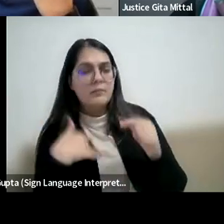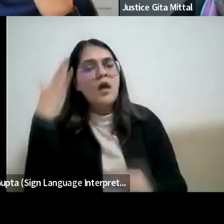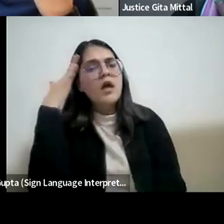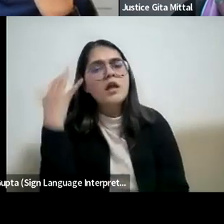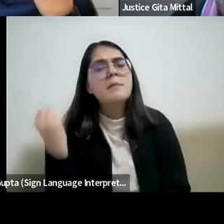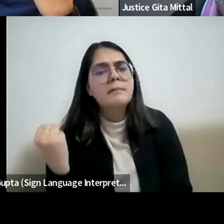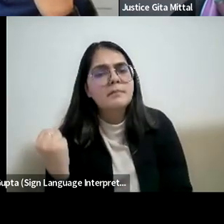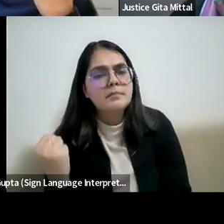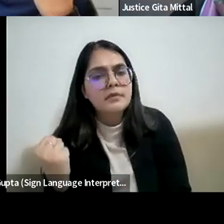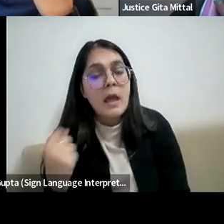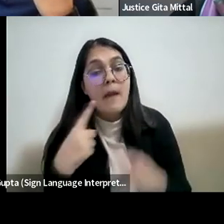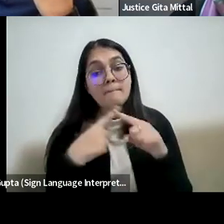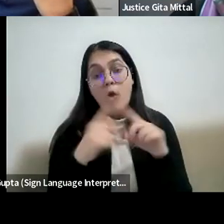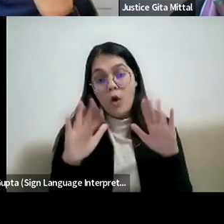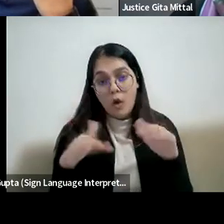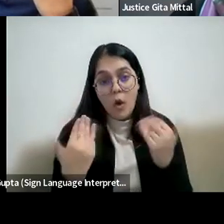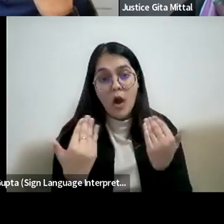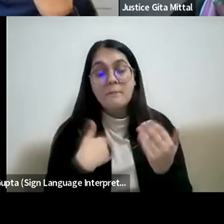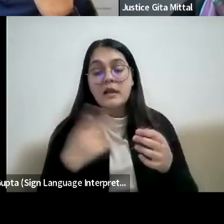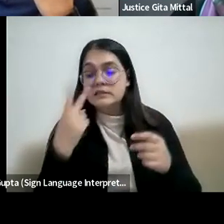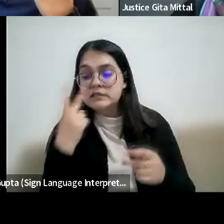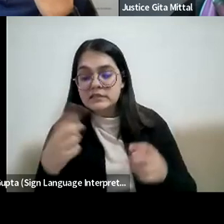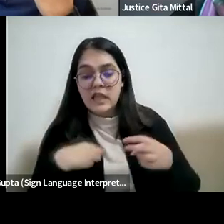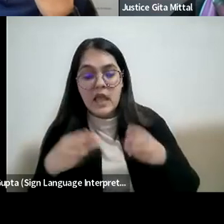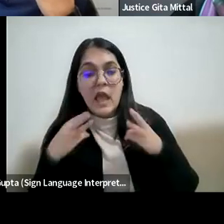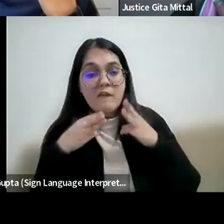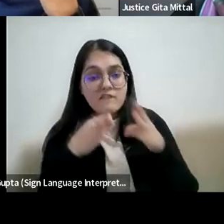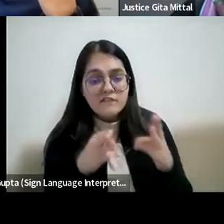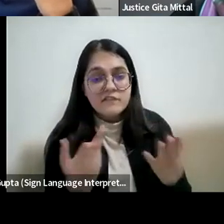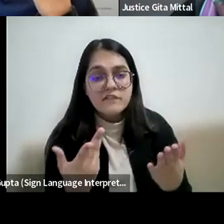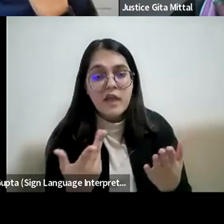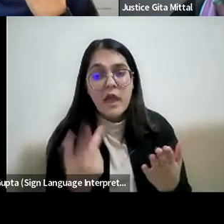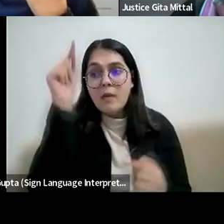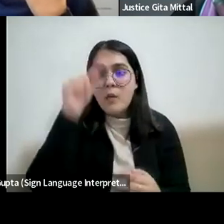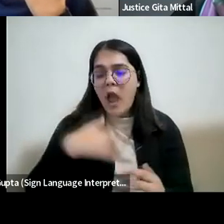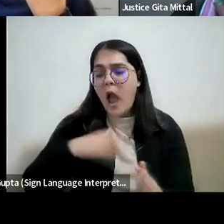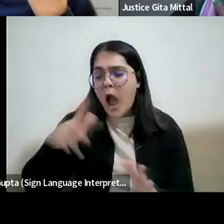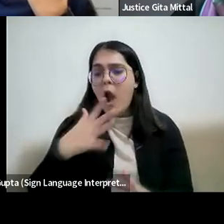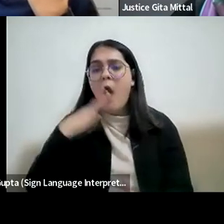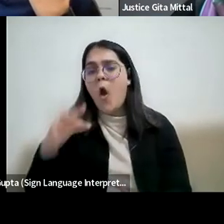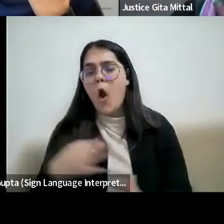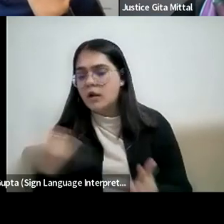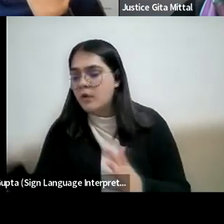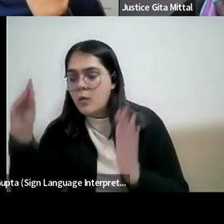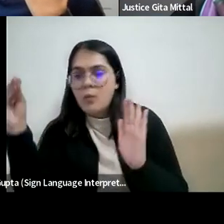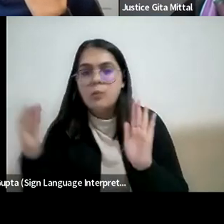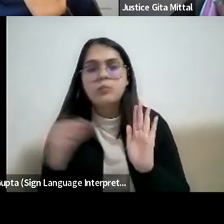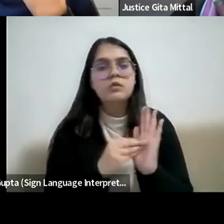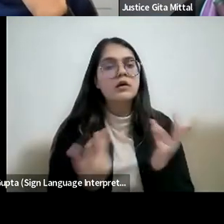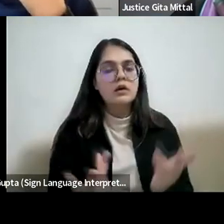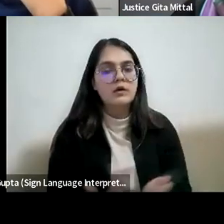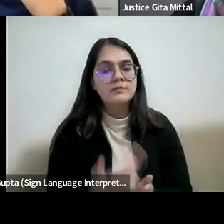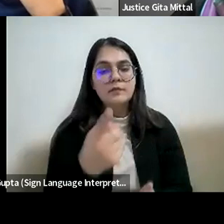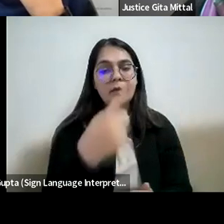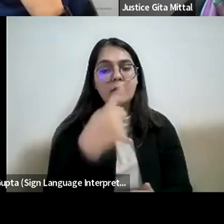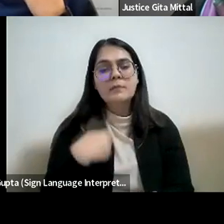about, but should we also find ways to particularize some of this? Because to me, I've started to believe that